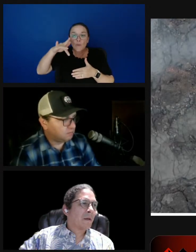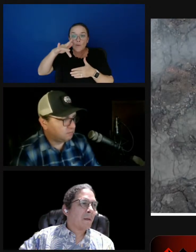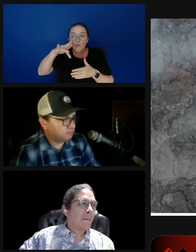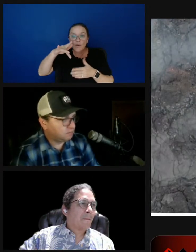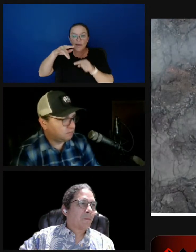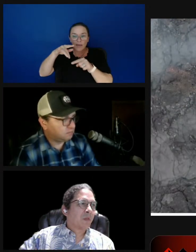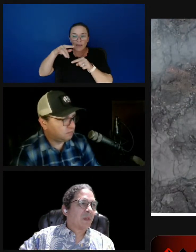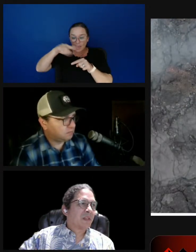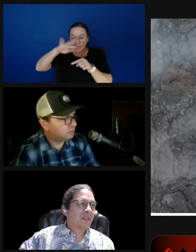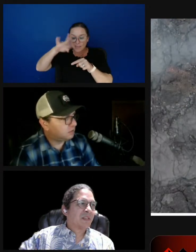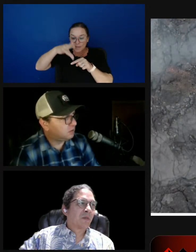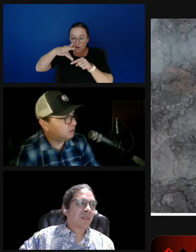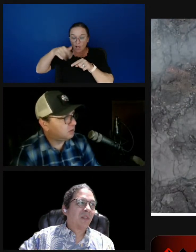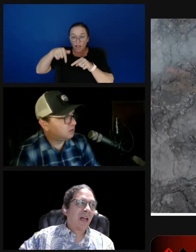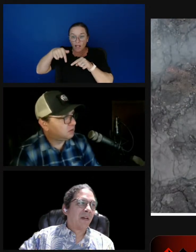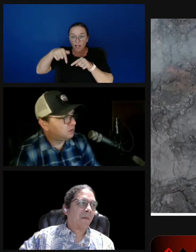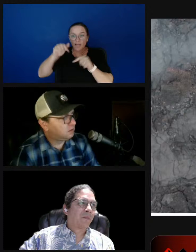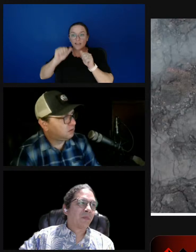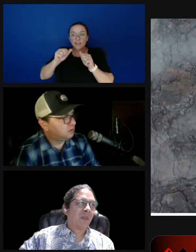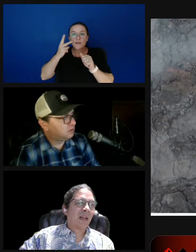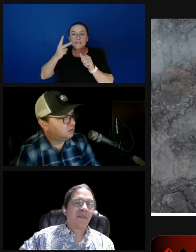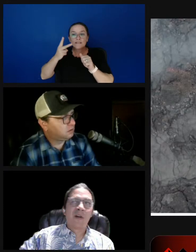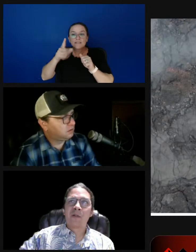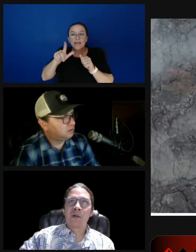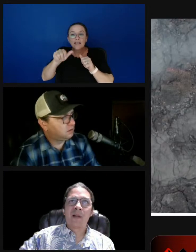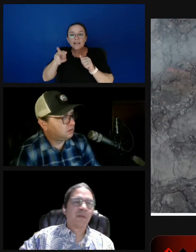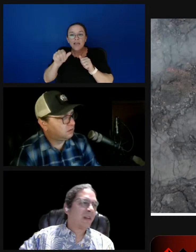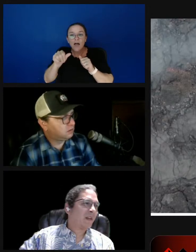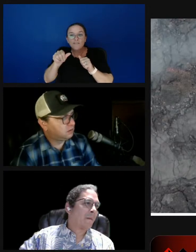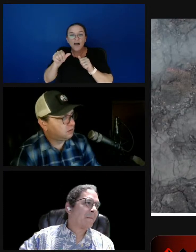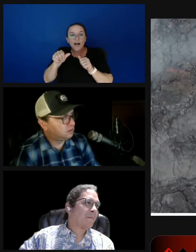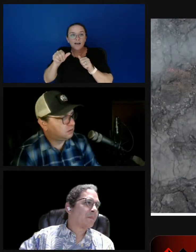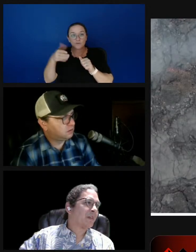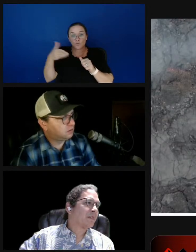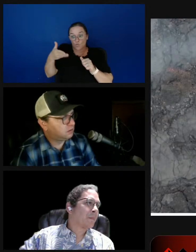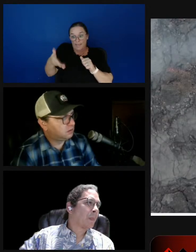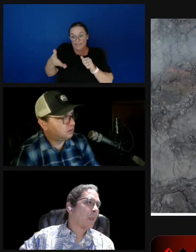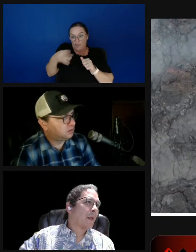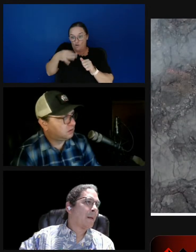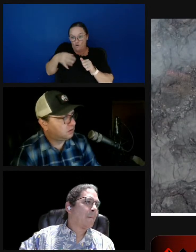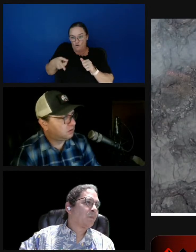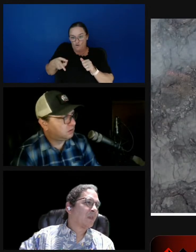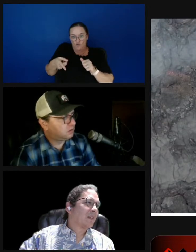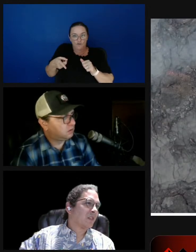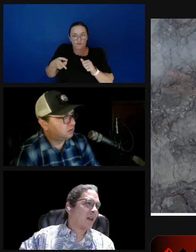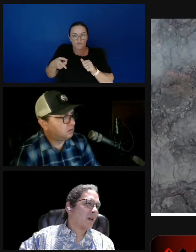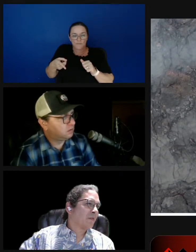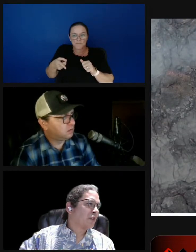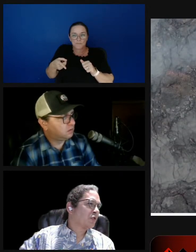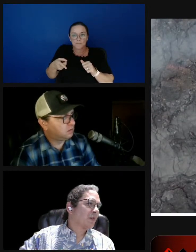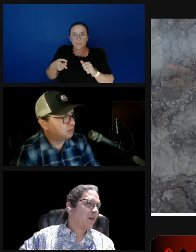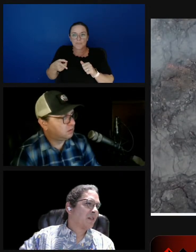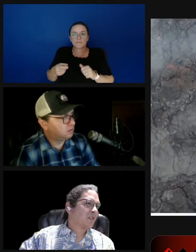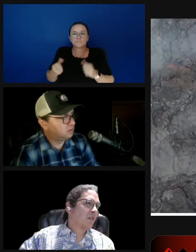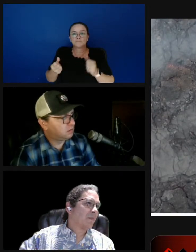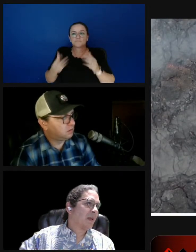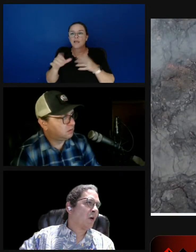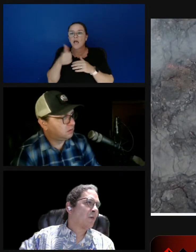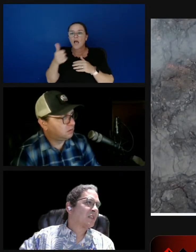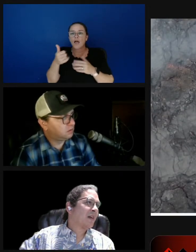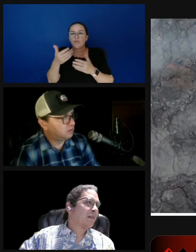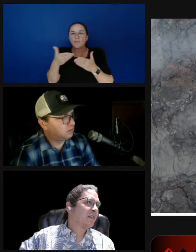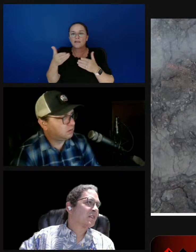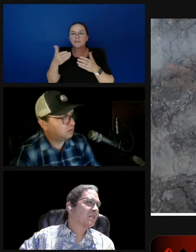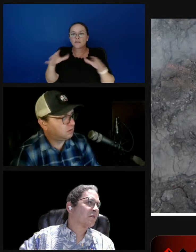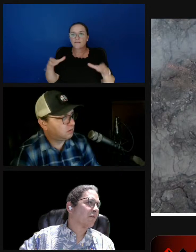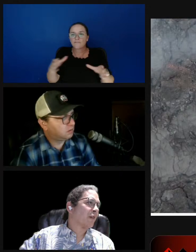opening, you can see the surface of lava, not that far underground, right there. Right? There's a lot of other features through here. This is the big cone